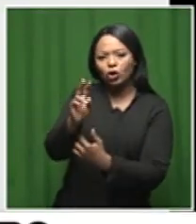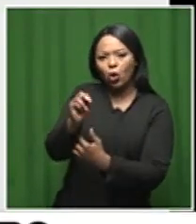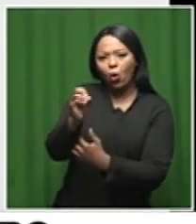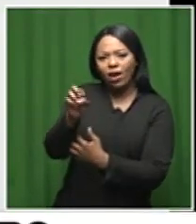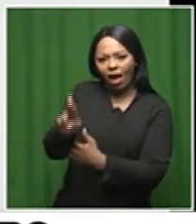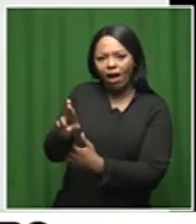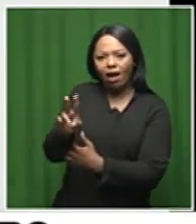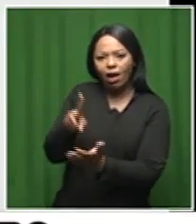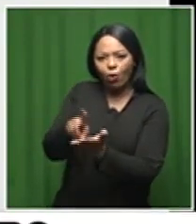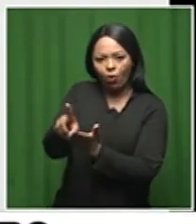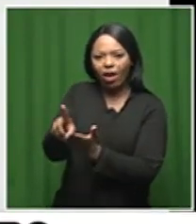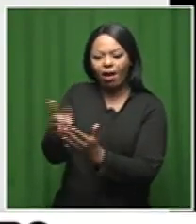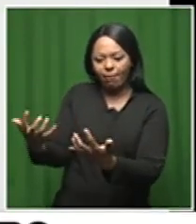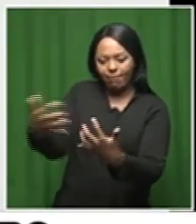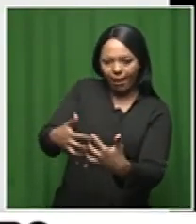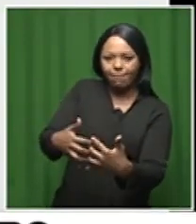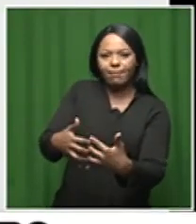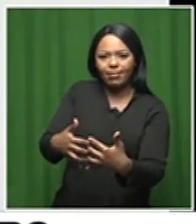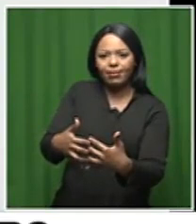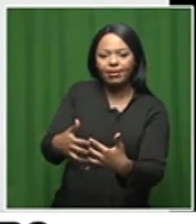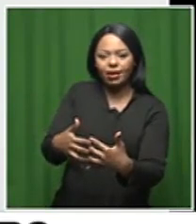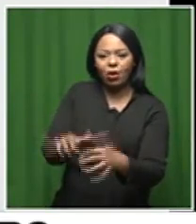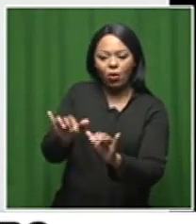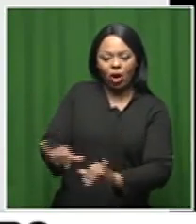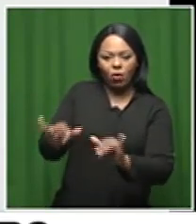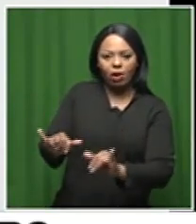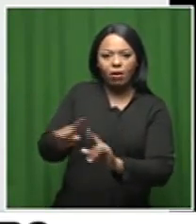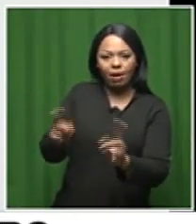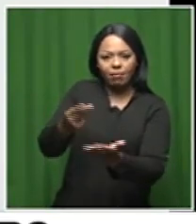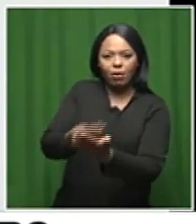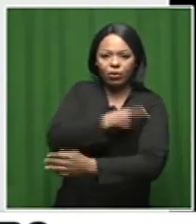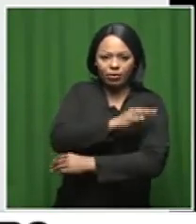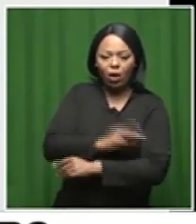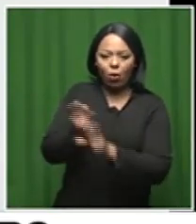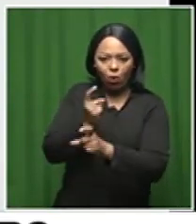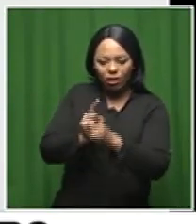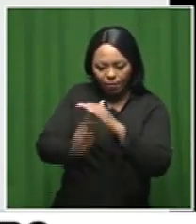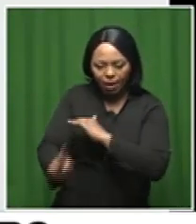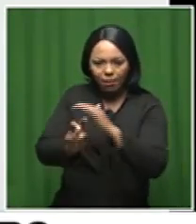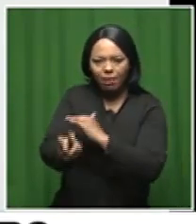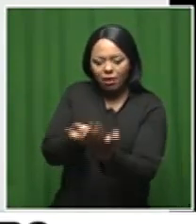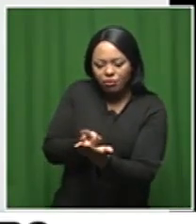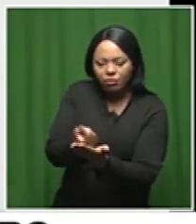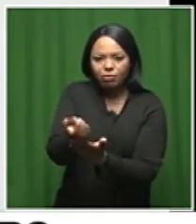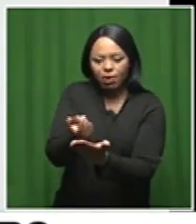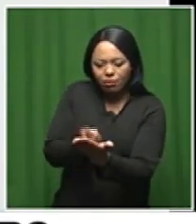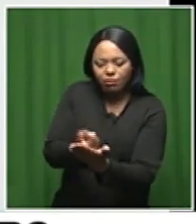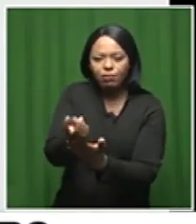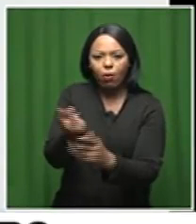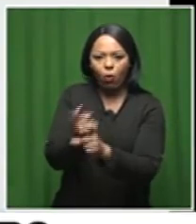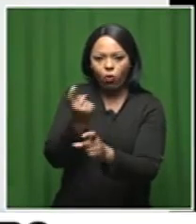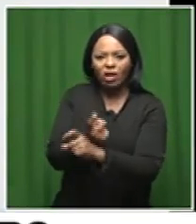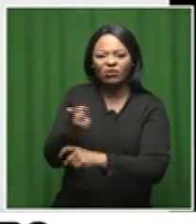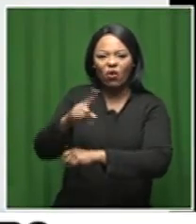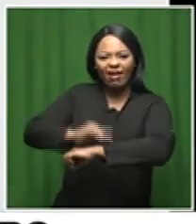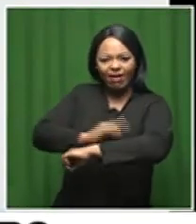possible. But she's completed the intensive phase of chemotherapy, which is come as a relief because that was